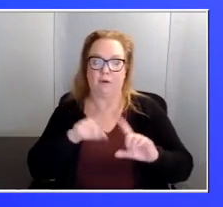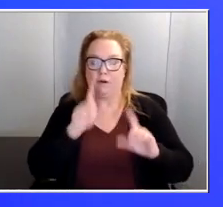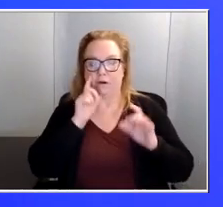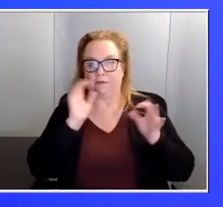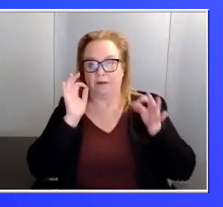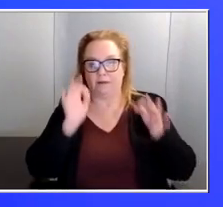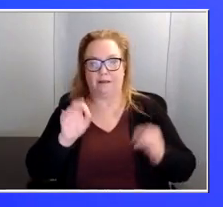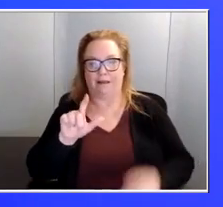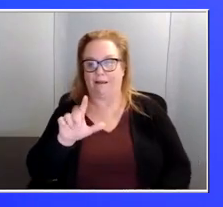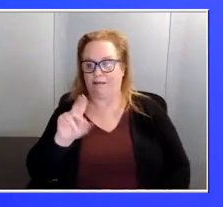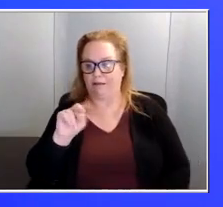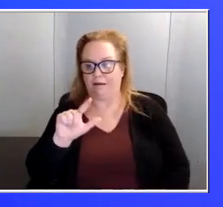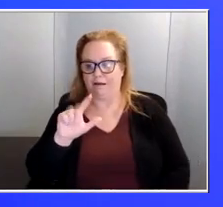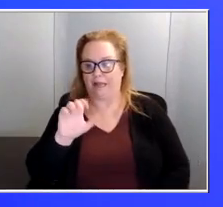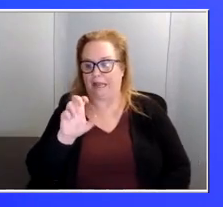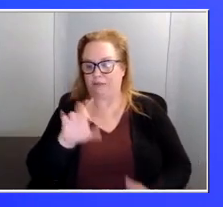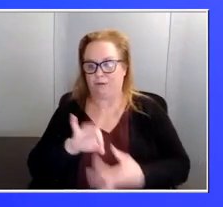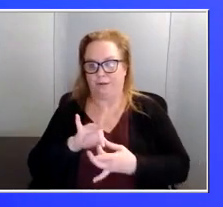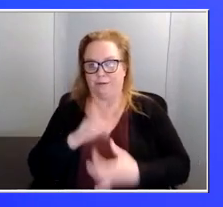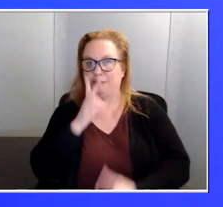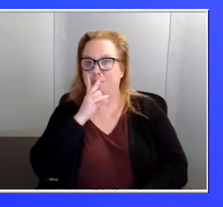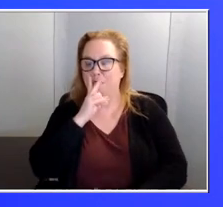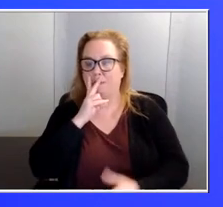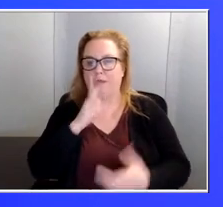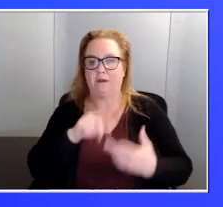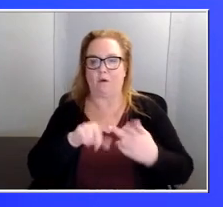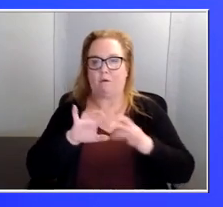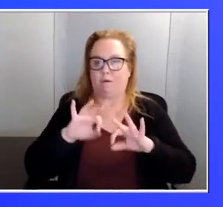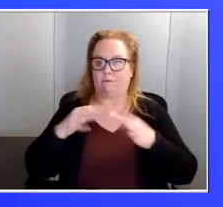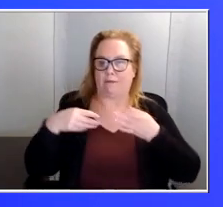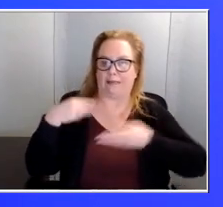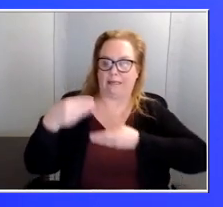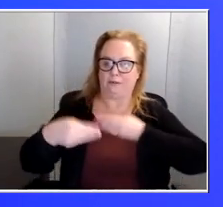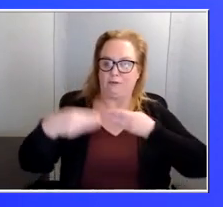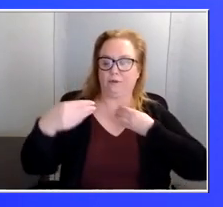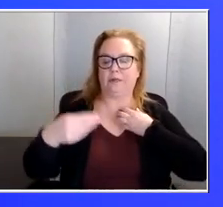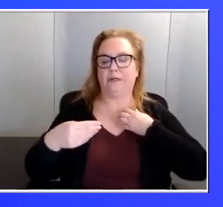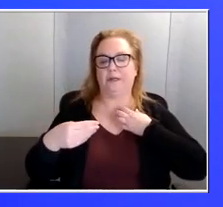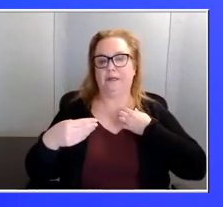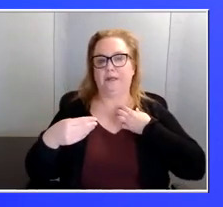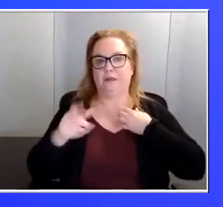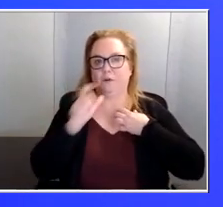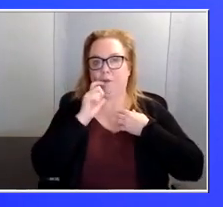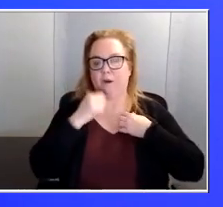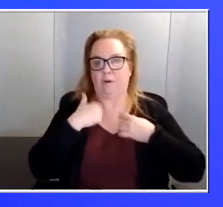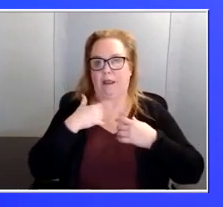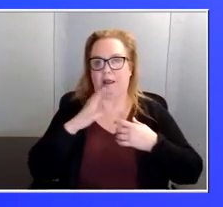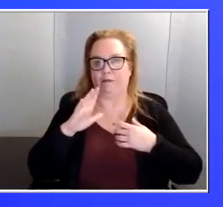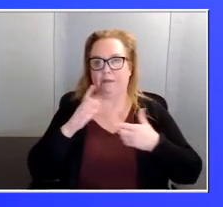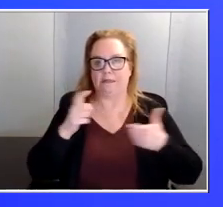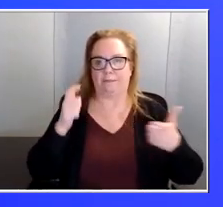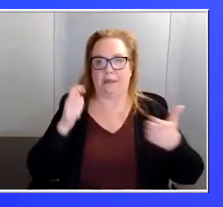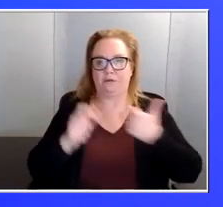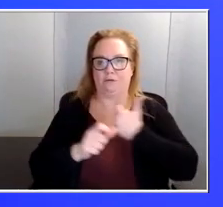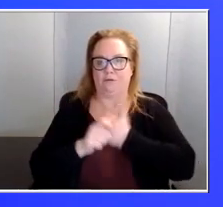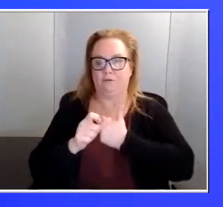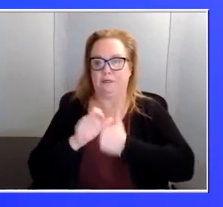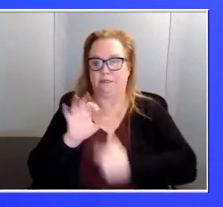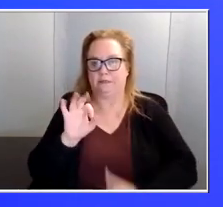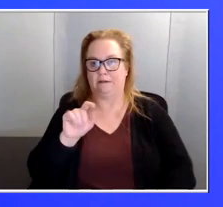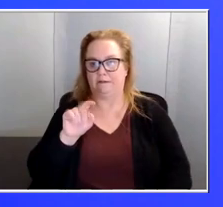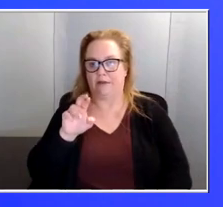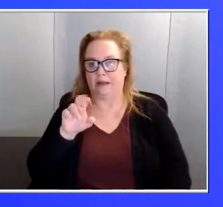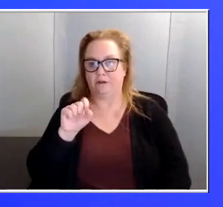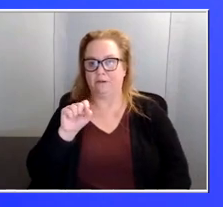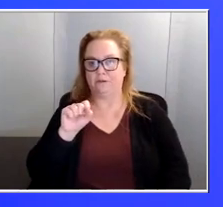lung cancer, like smoking is related to lung cancer or family history related to that. So we don't have that, these major risk factors that tells us or predict us